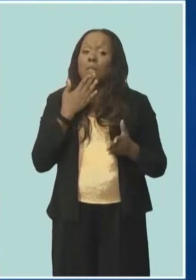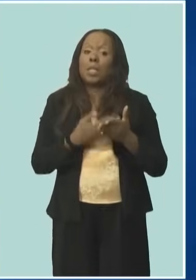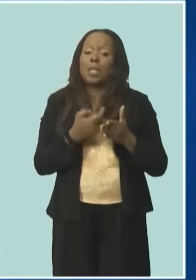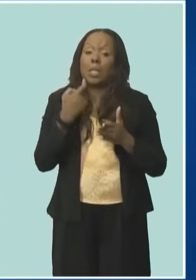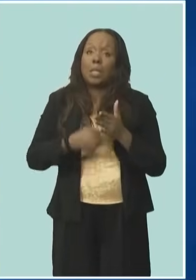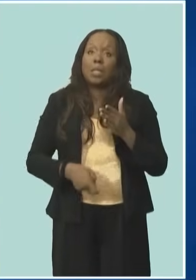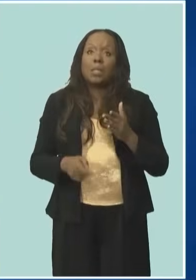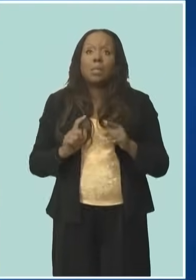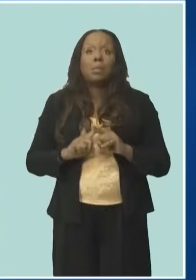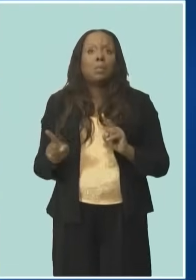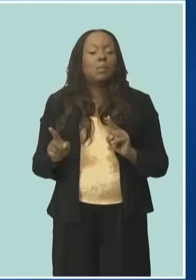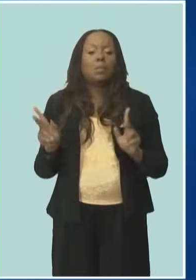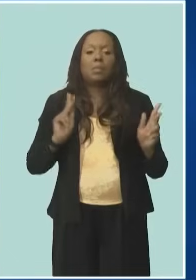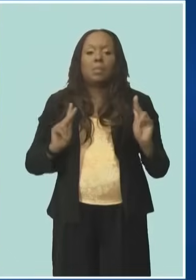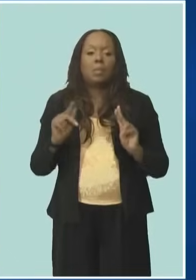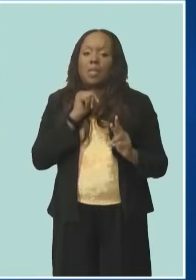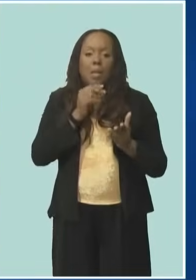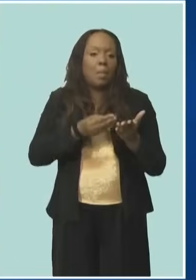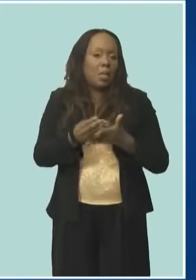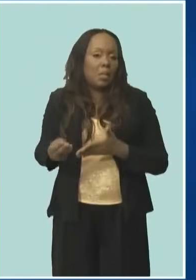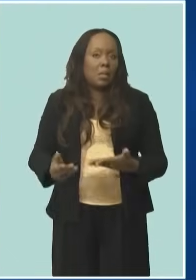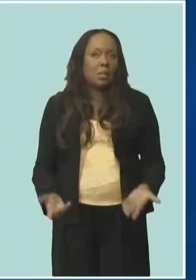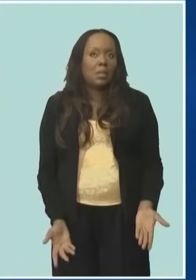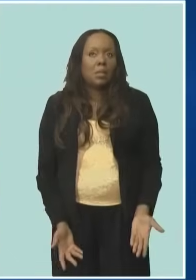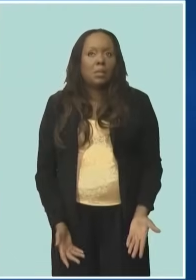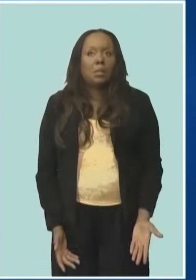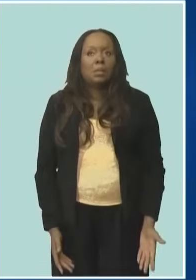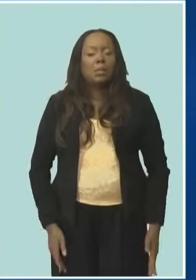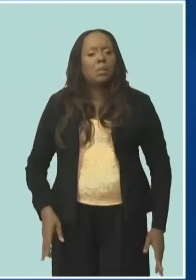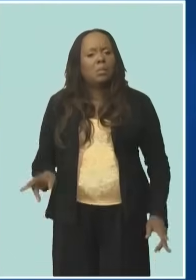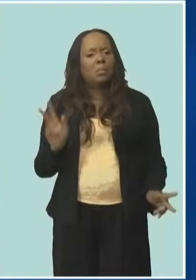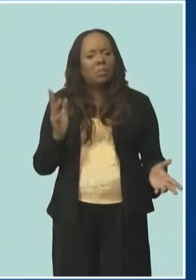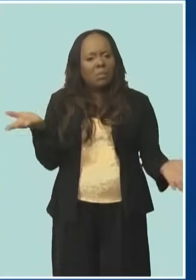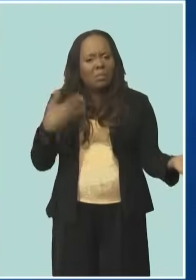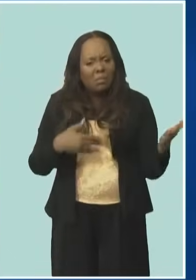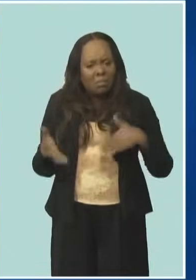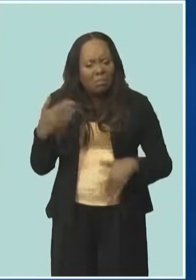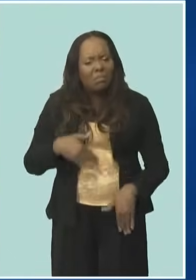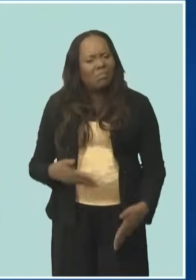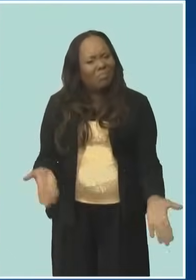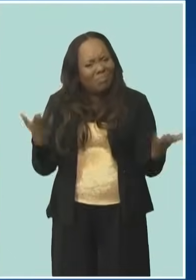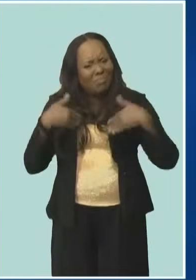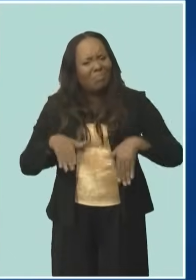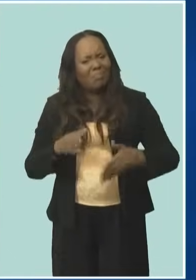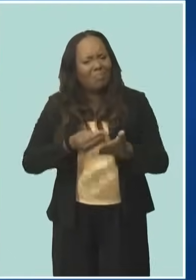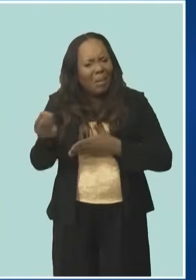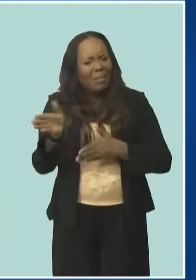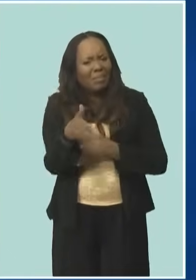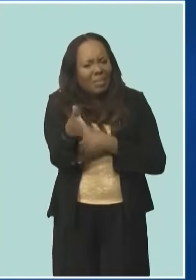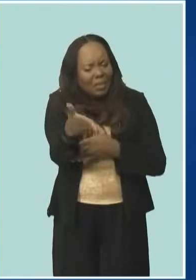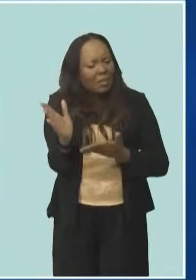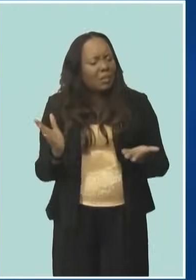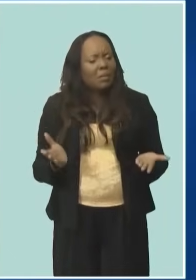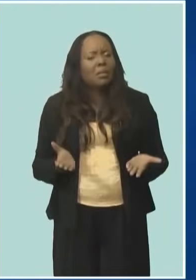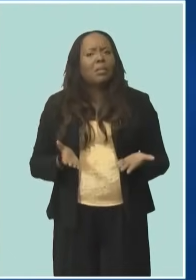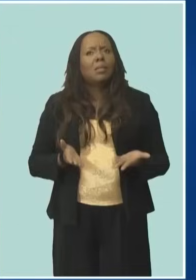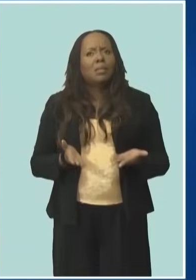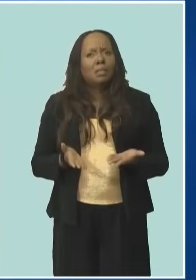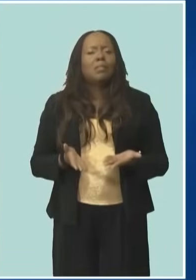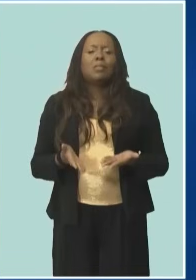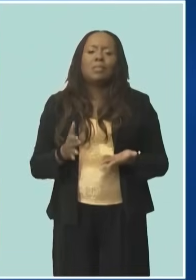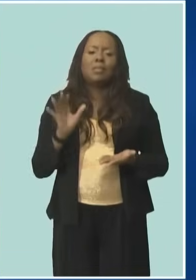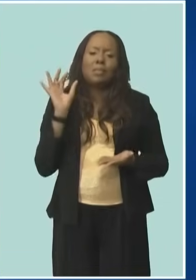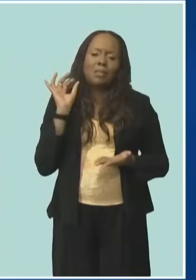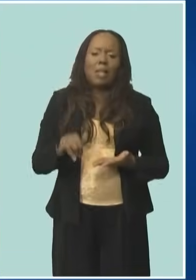but the sales are low. Let people come out and try and come and buy some fish. That's what we want